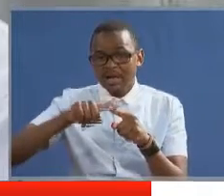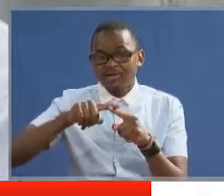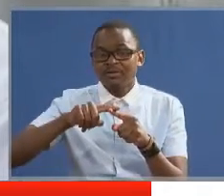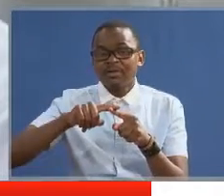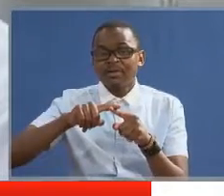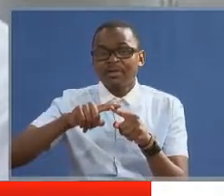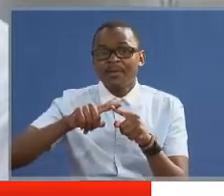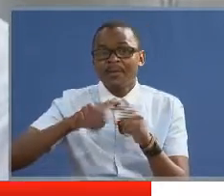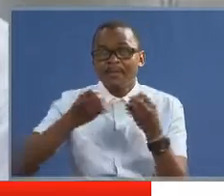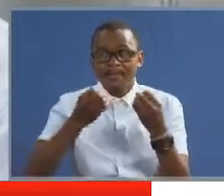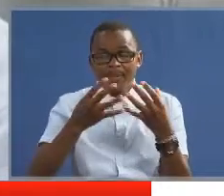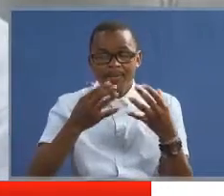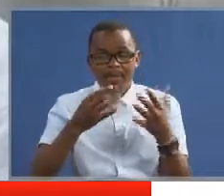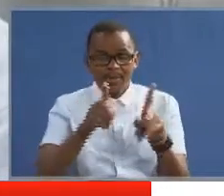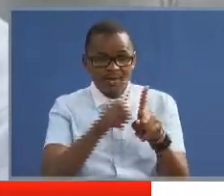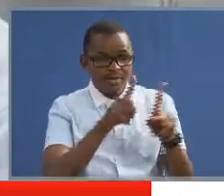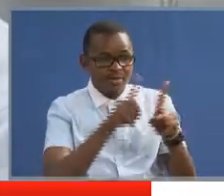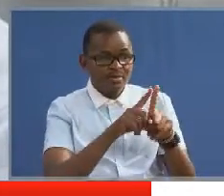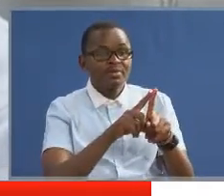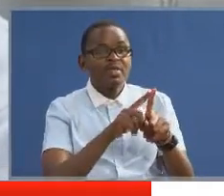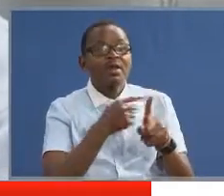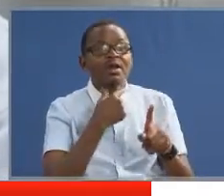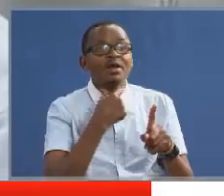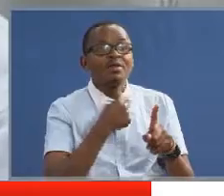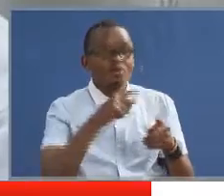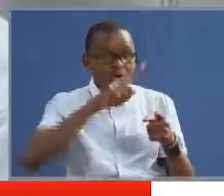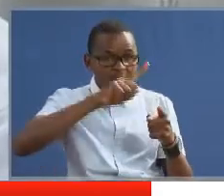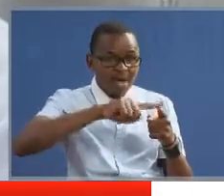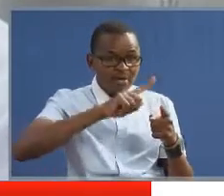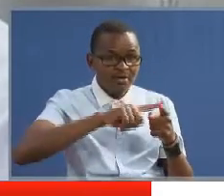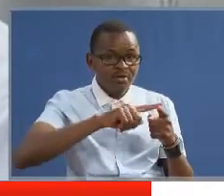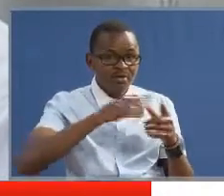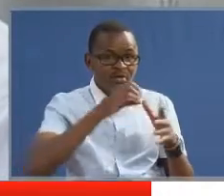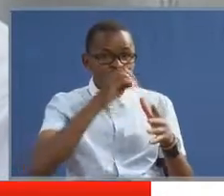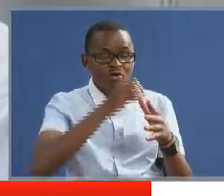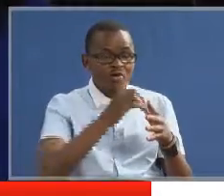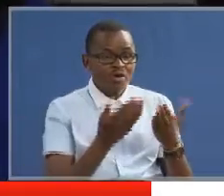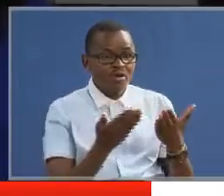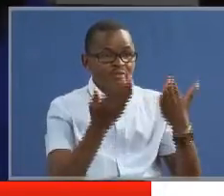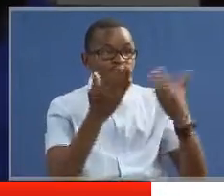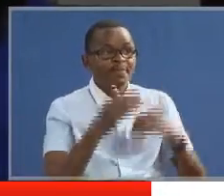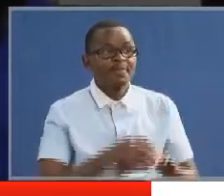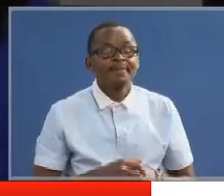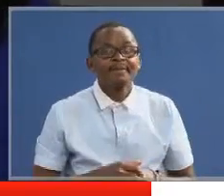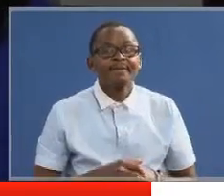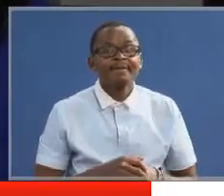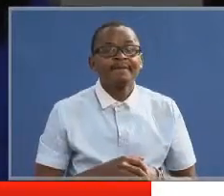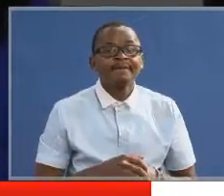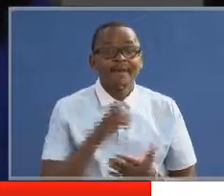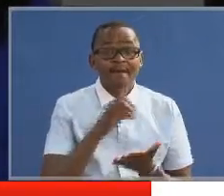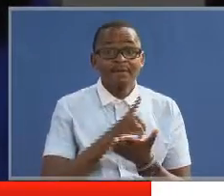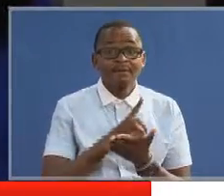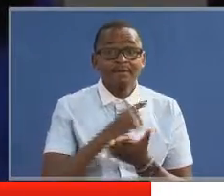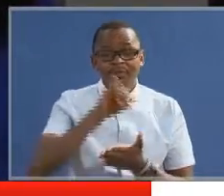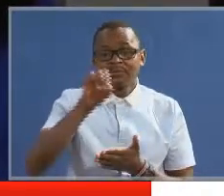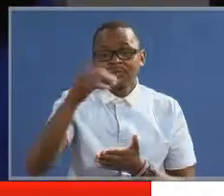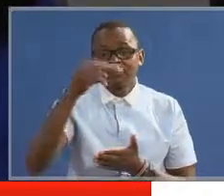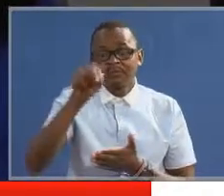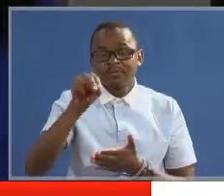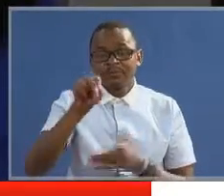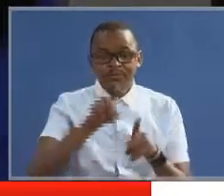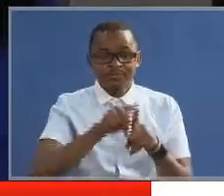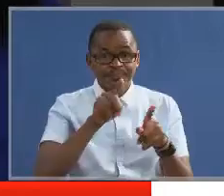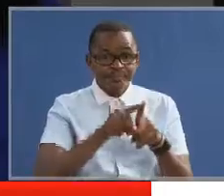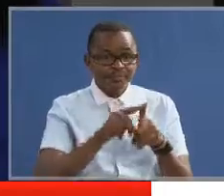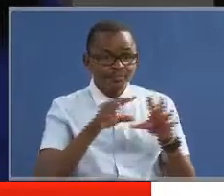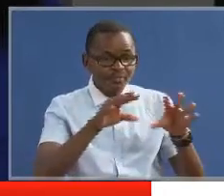butt. Majority of them, they just want either you add or you lift. Dr. John Buru, a